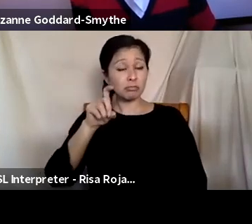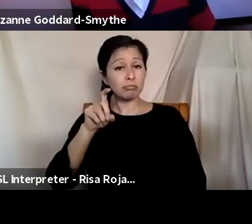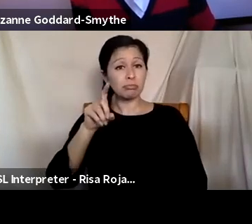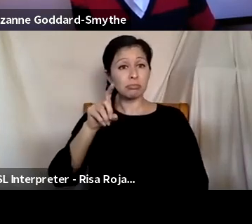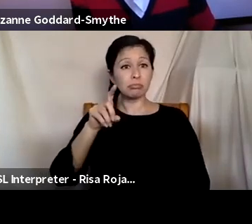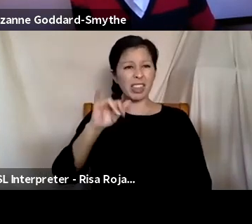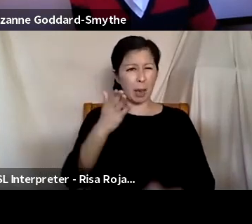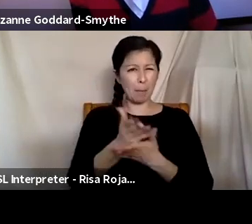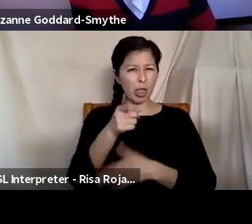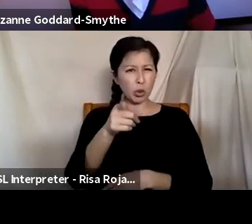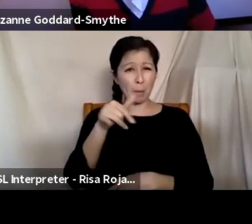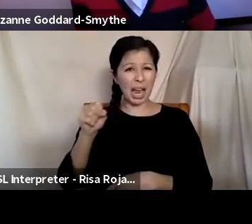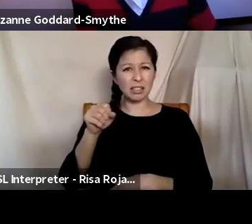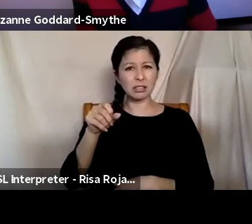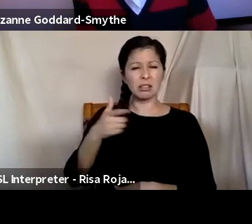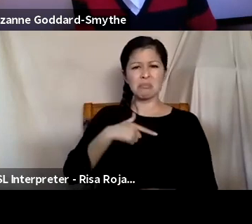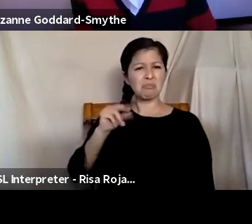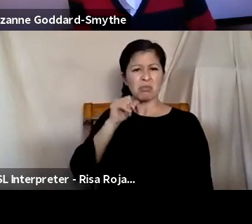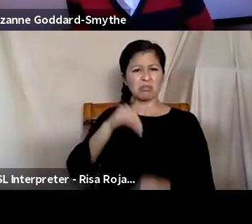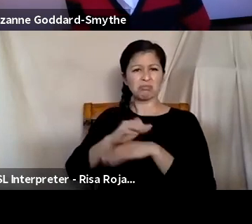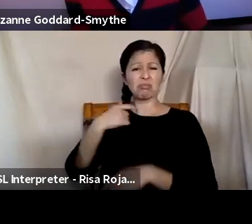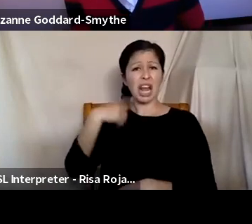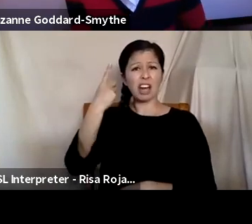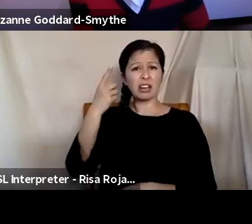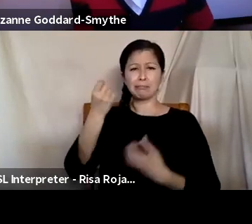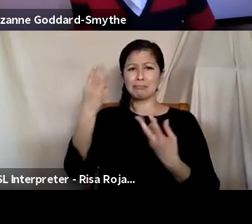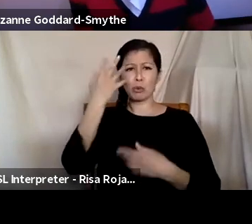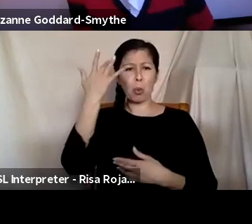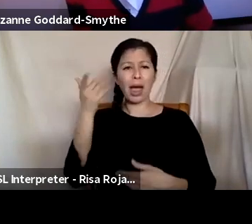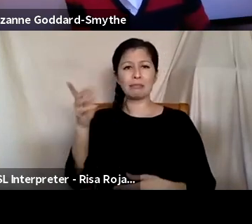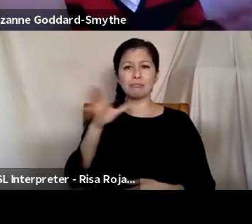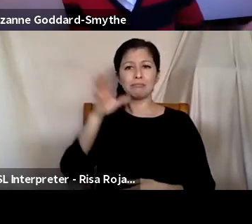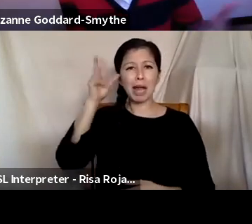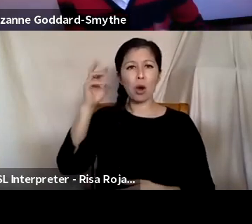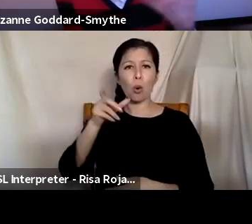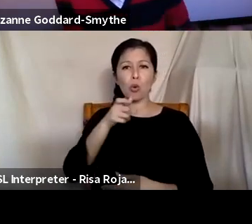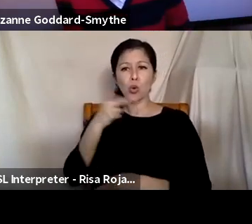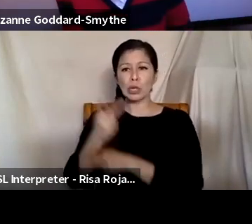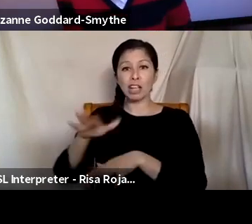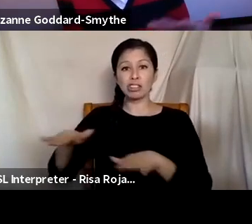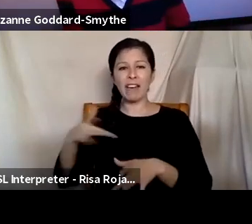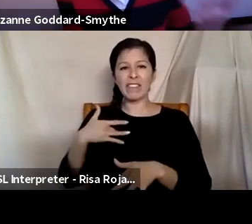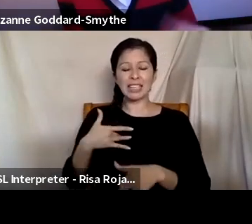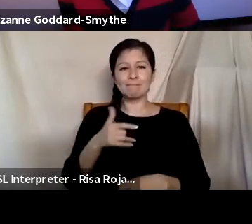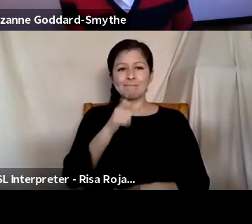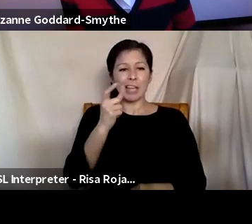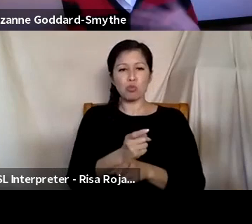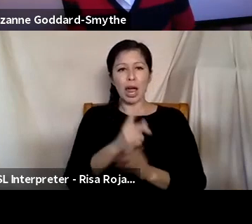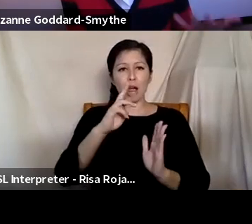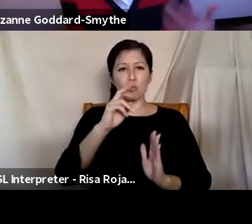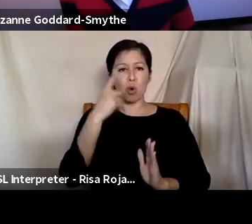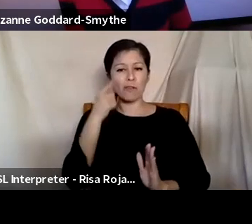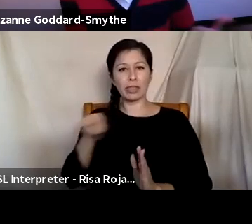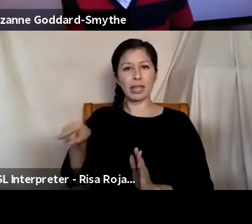you, Suzanne? Like, what do you? No, how do you not at all. I understand there could be various reasons why a parent or the actor feels